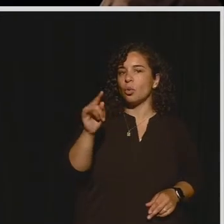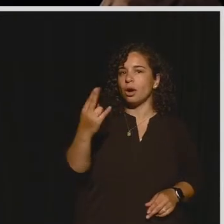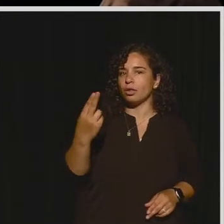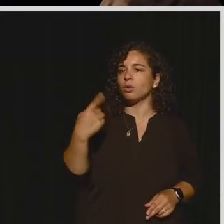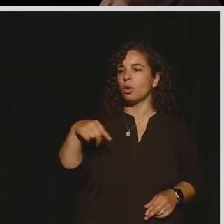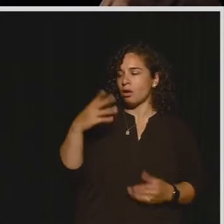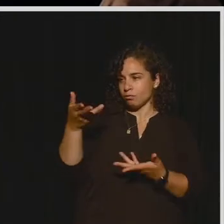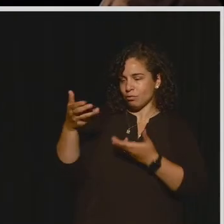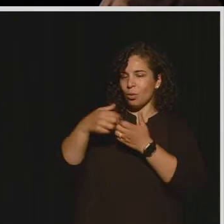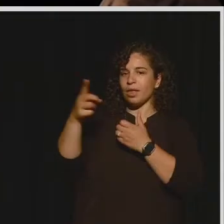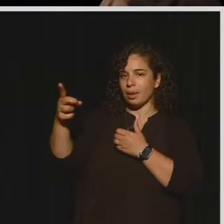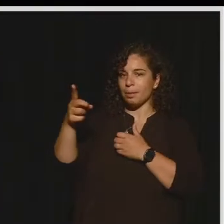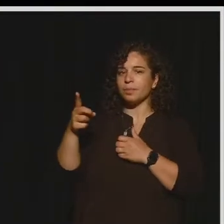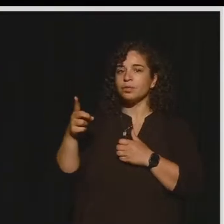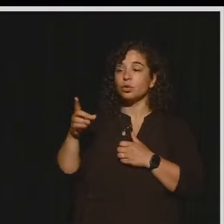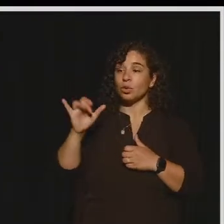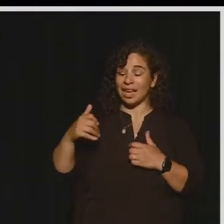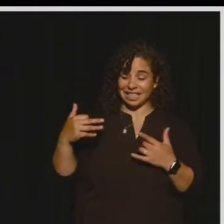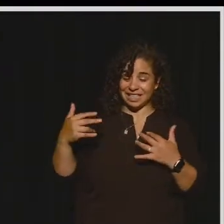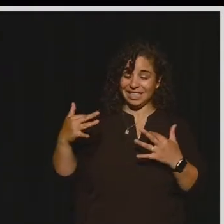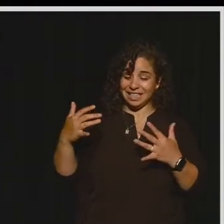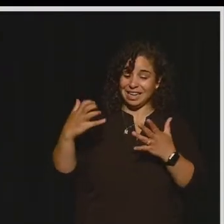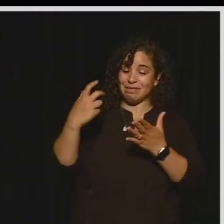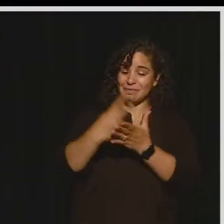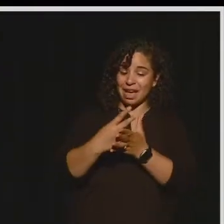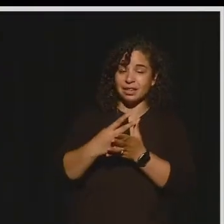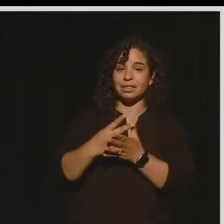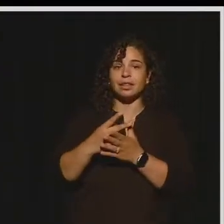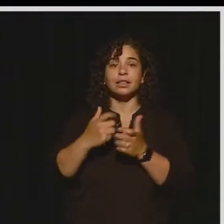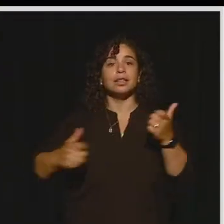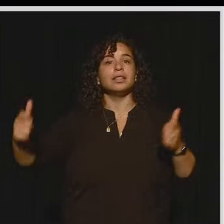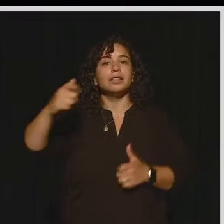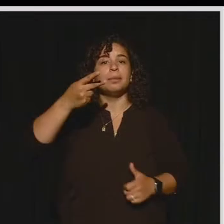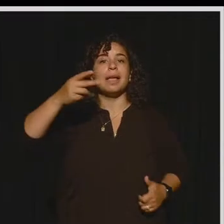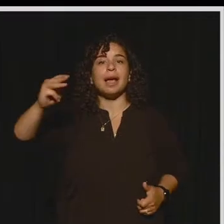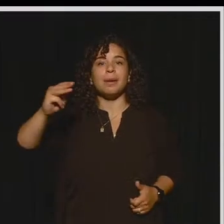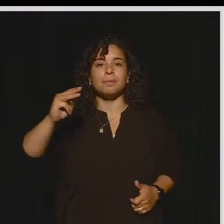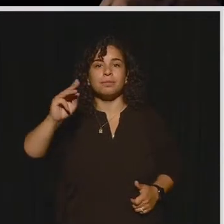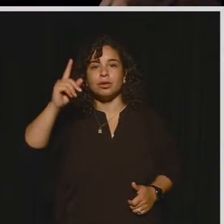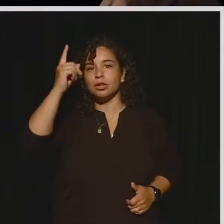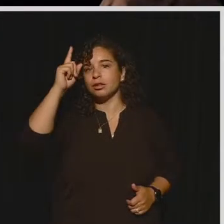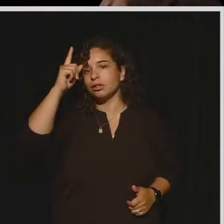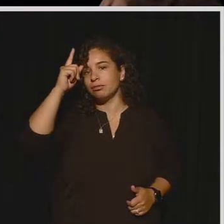and you know, when it was passed, Trudeau phoned him and said, "Your Majesty," because